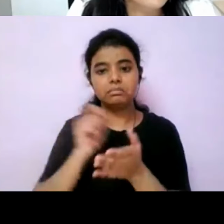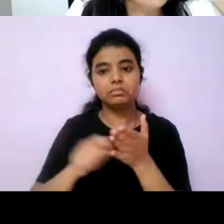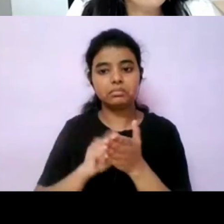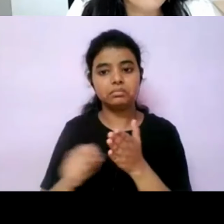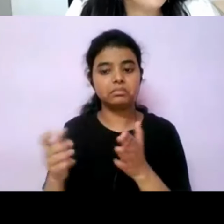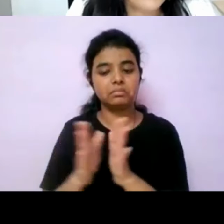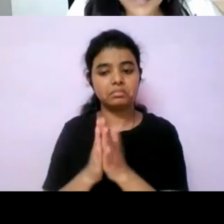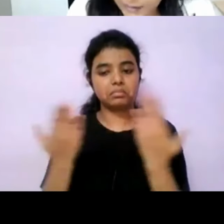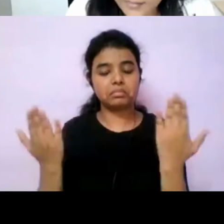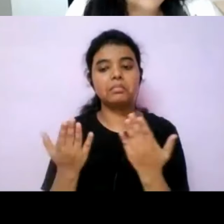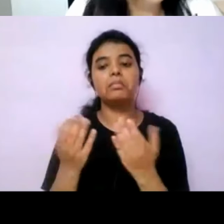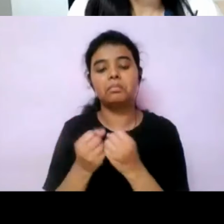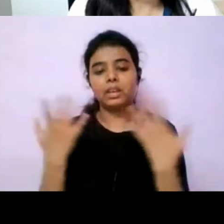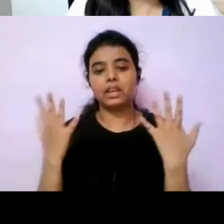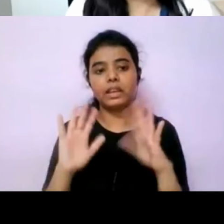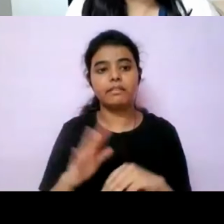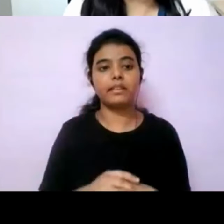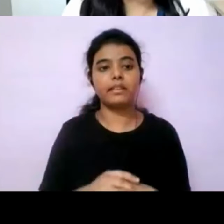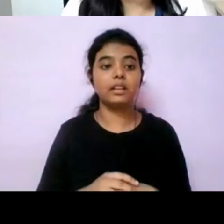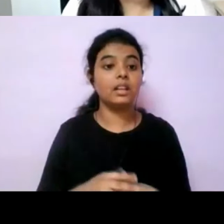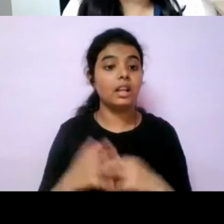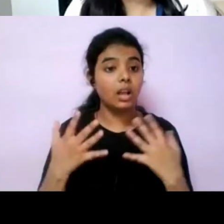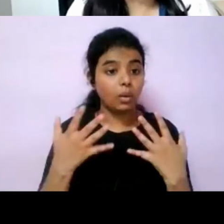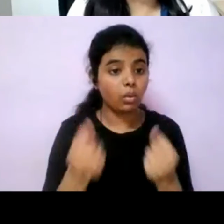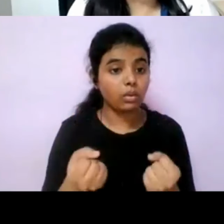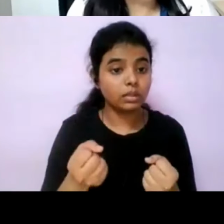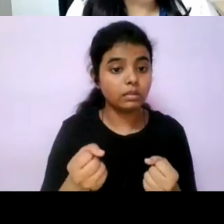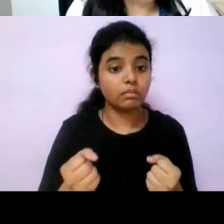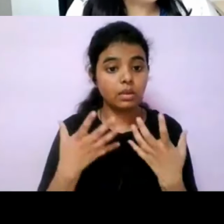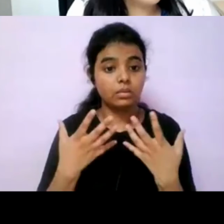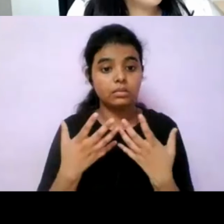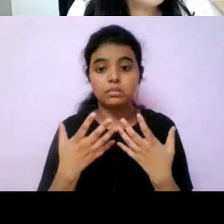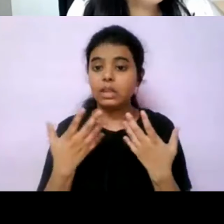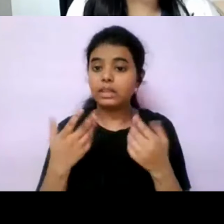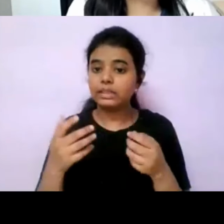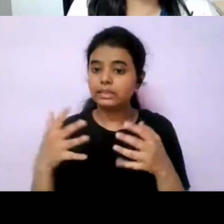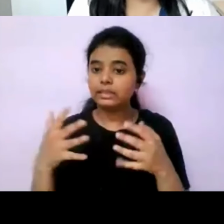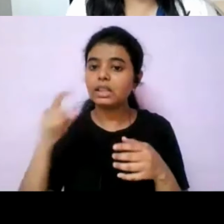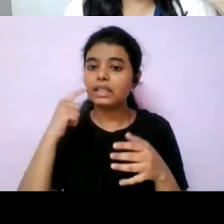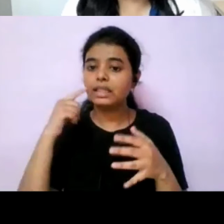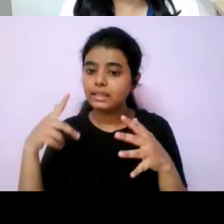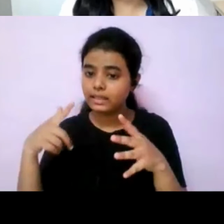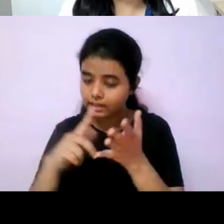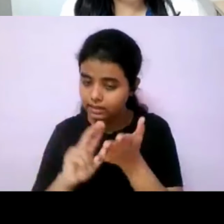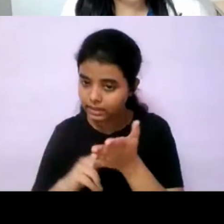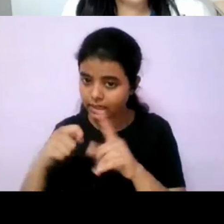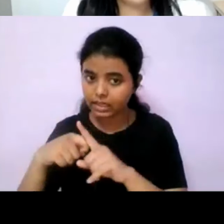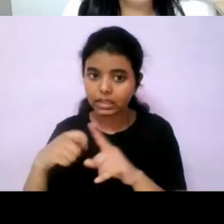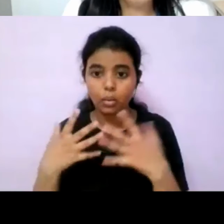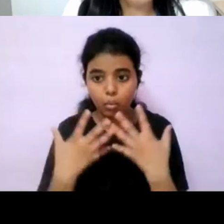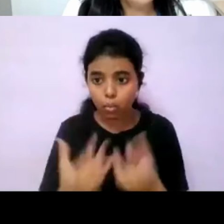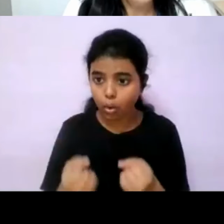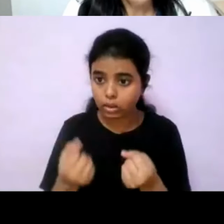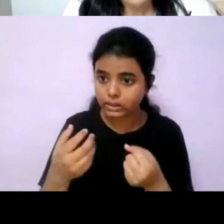run into 5 slides. And if anyone would like me to share the list of references later, then I can.